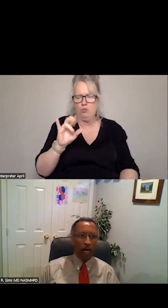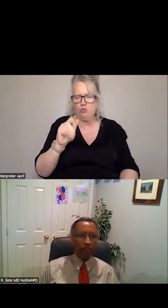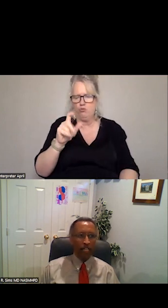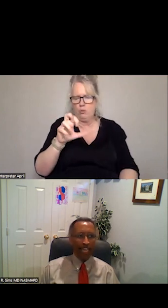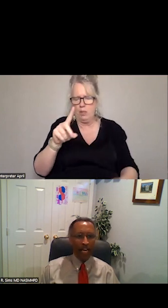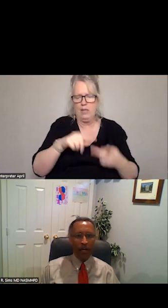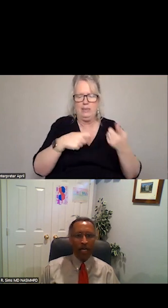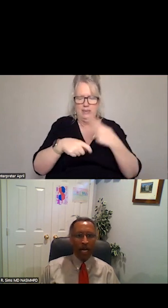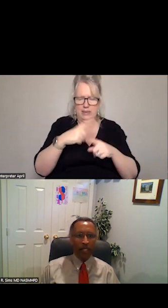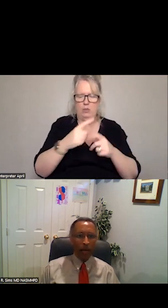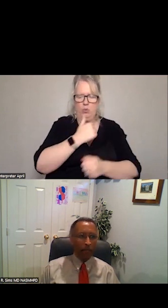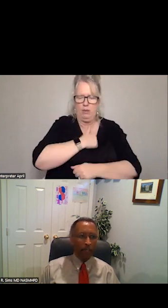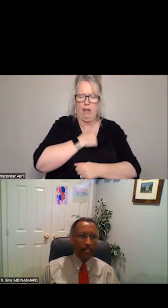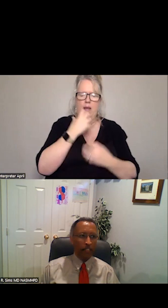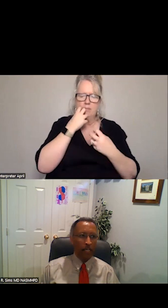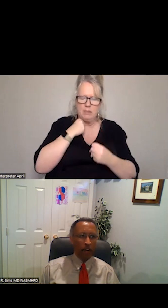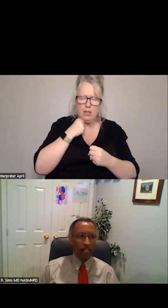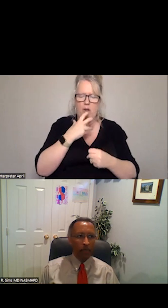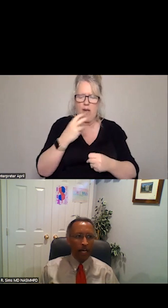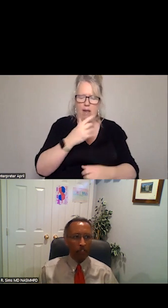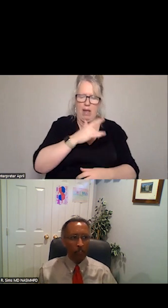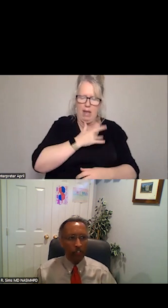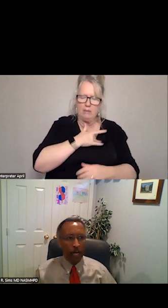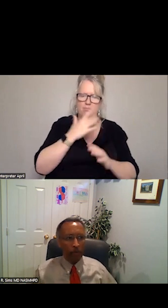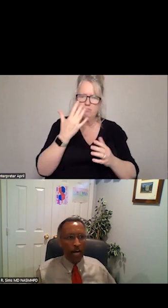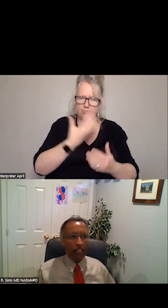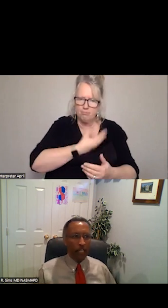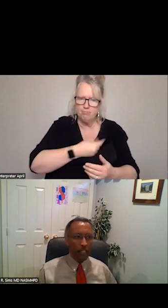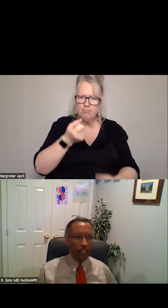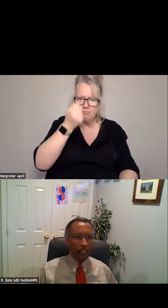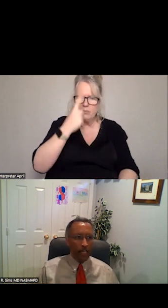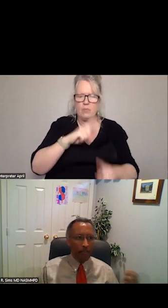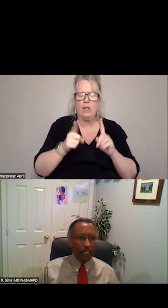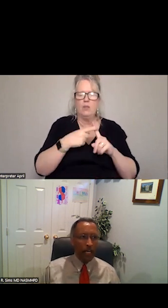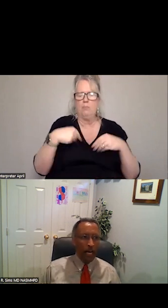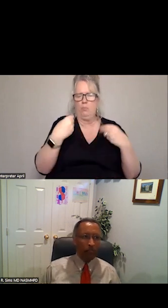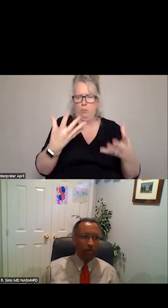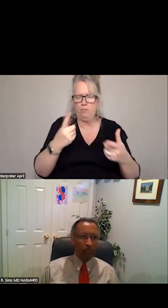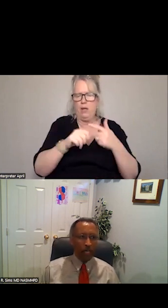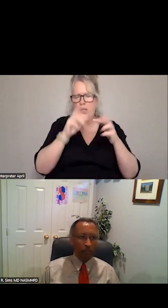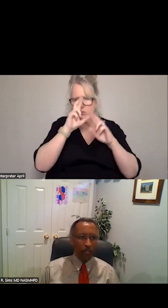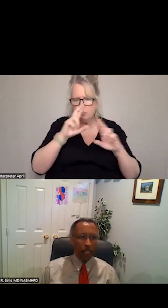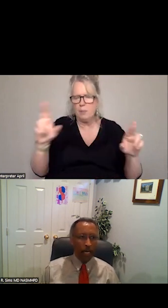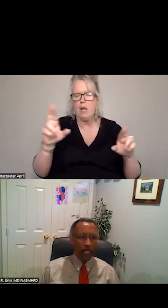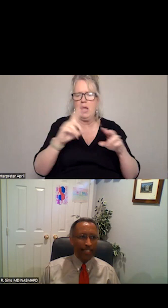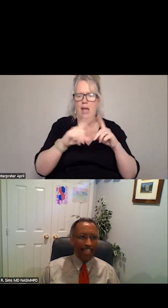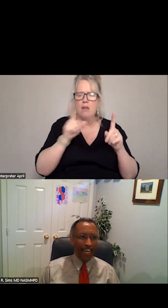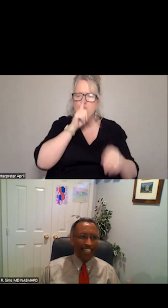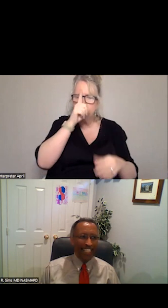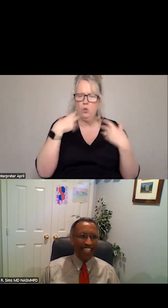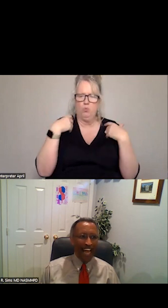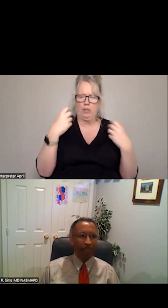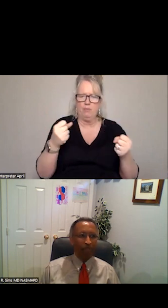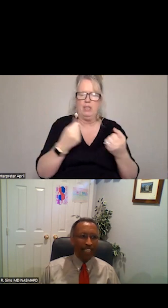to love, care, and empathize. Finally, we have solutions that provide dignity, safety, and real recovery, and